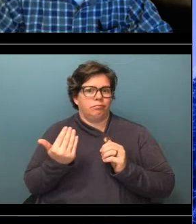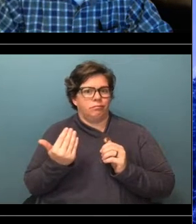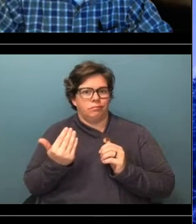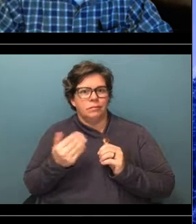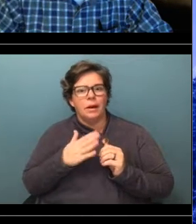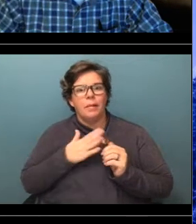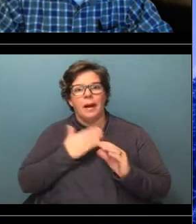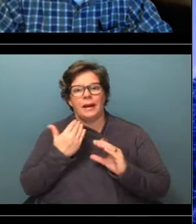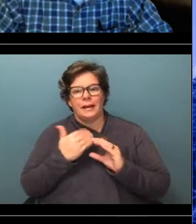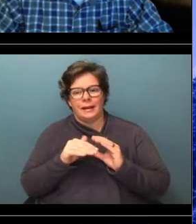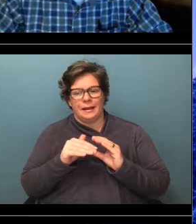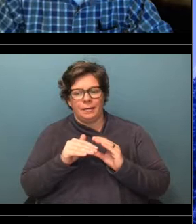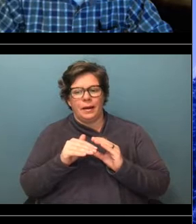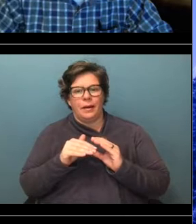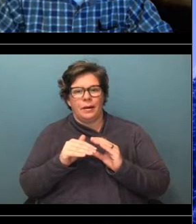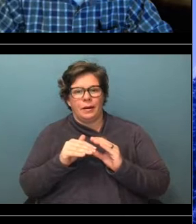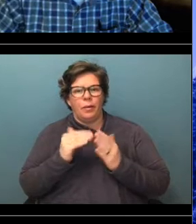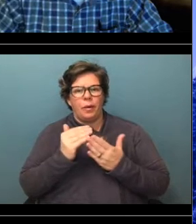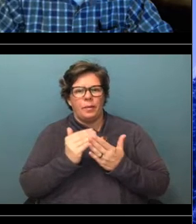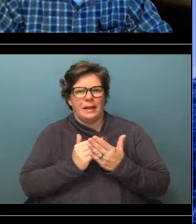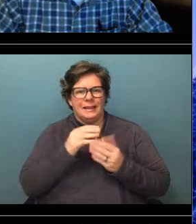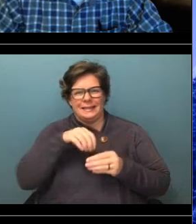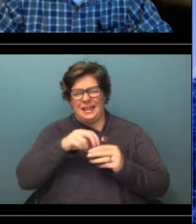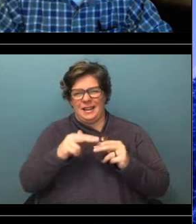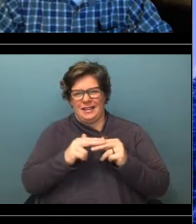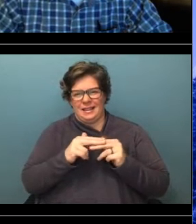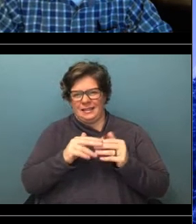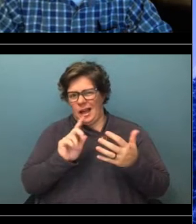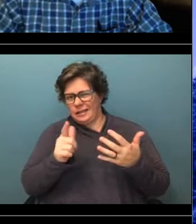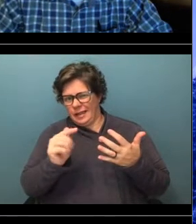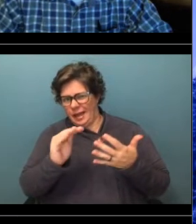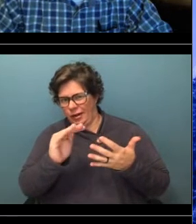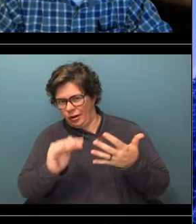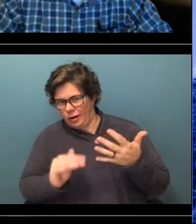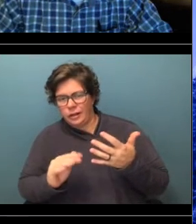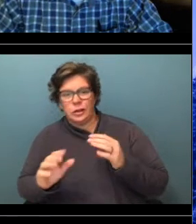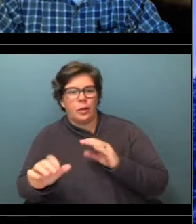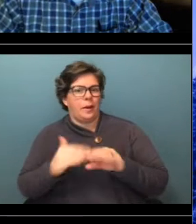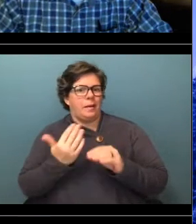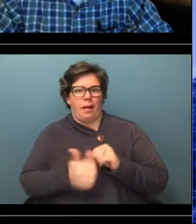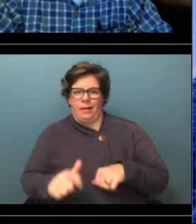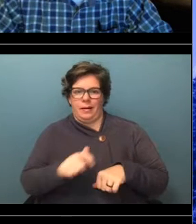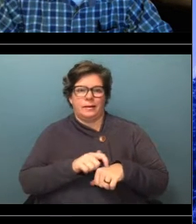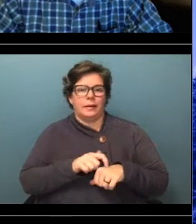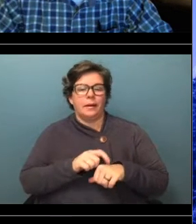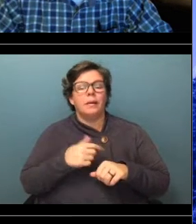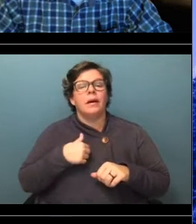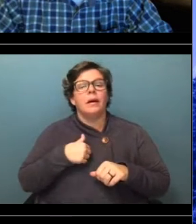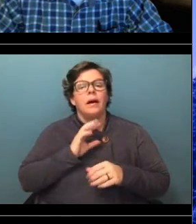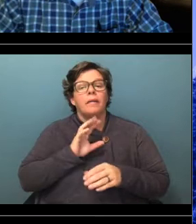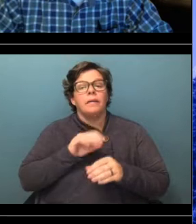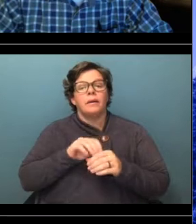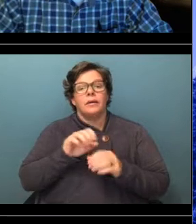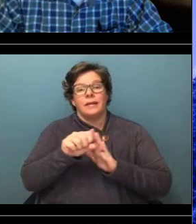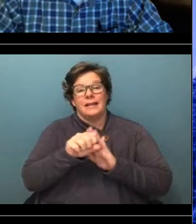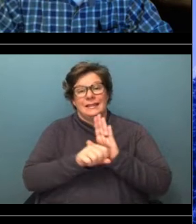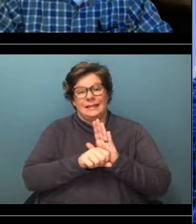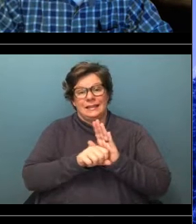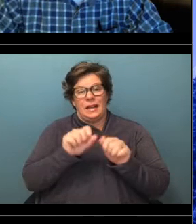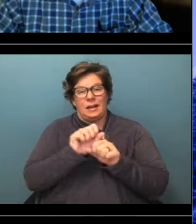My email address is listed here somewhere, so feel free to drop me a line. I have been with the state for